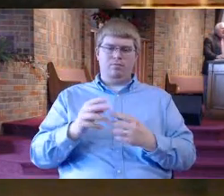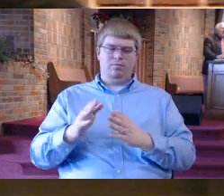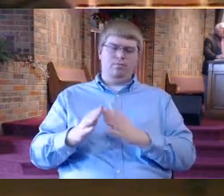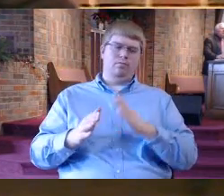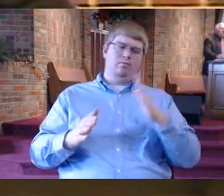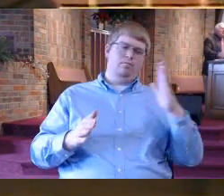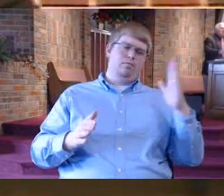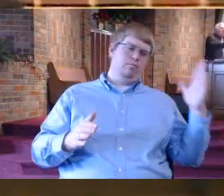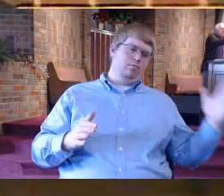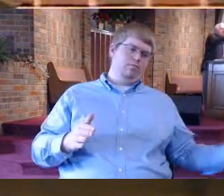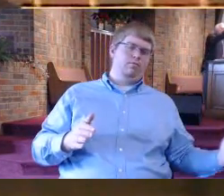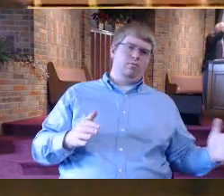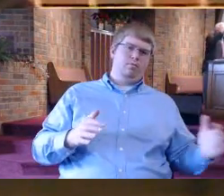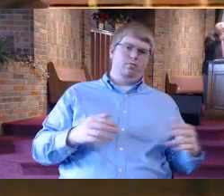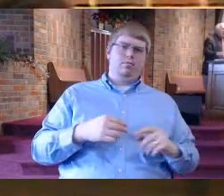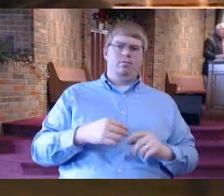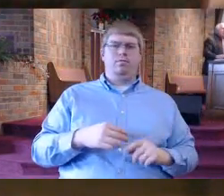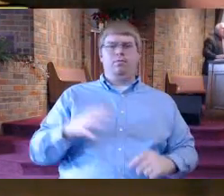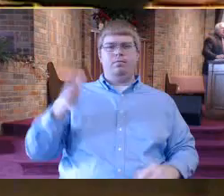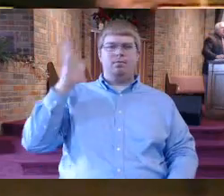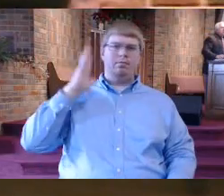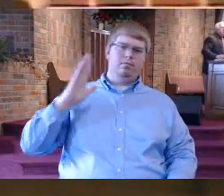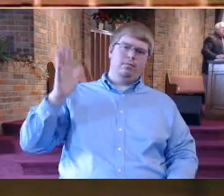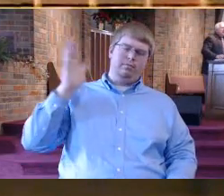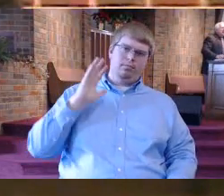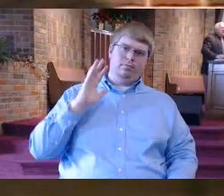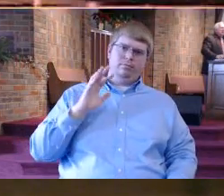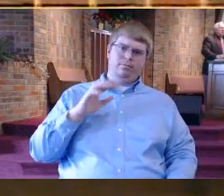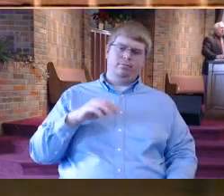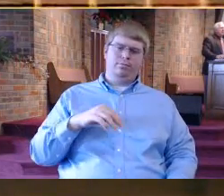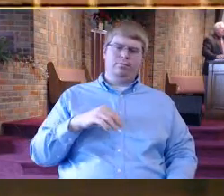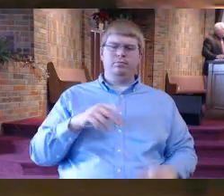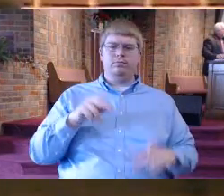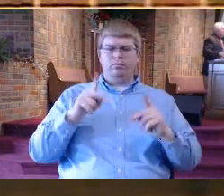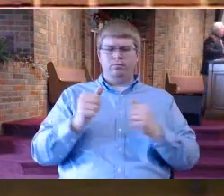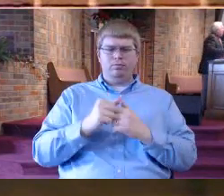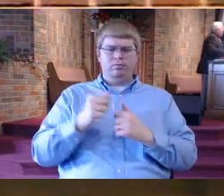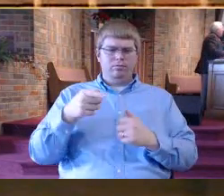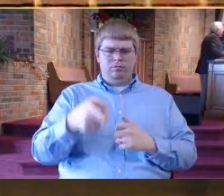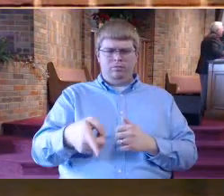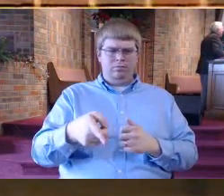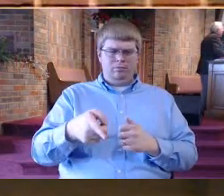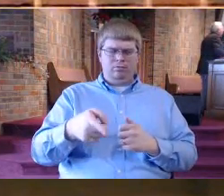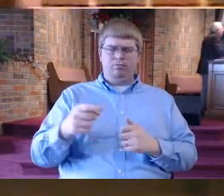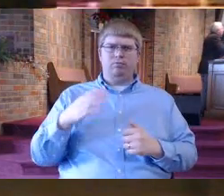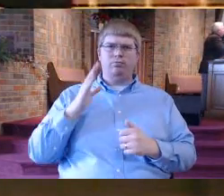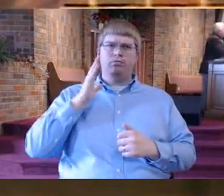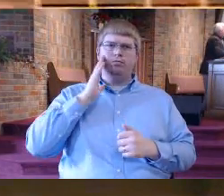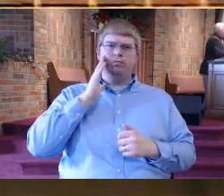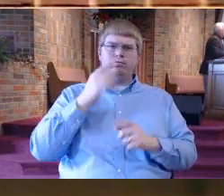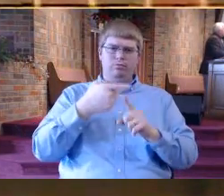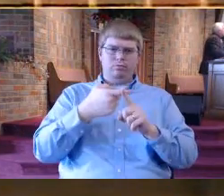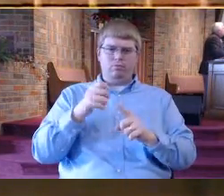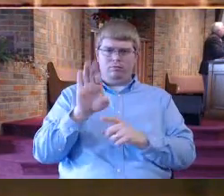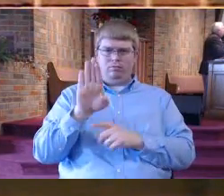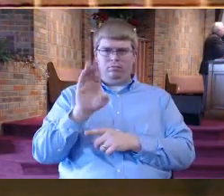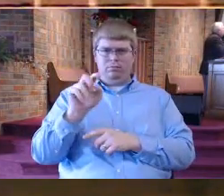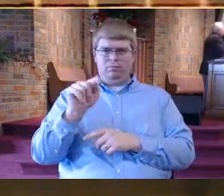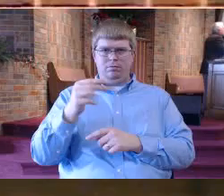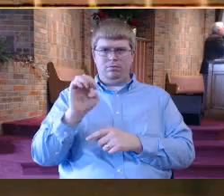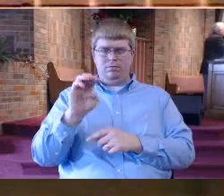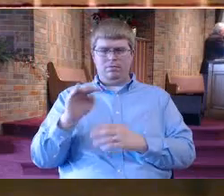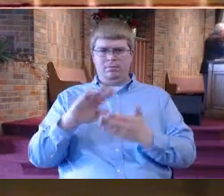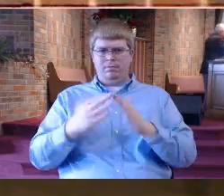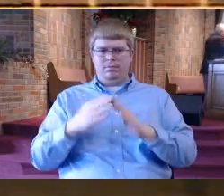He who has come forth to me has been here from the ages. In Micah chapter 5, verse 2, the prophet